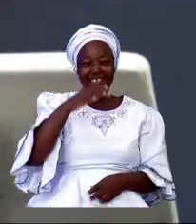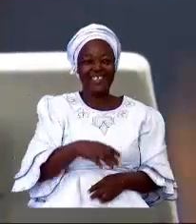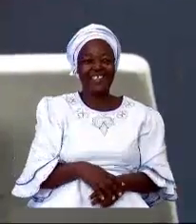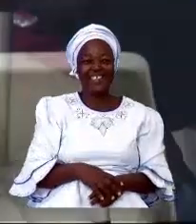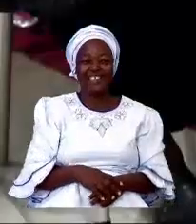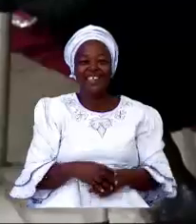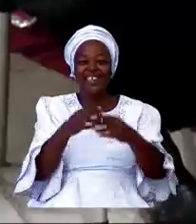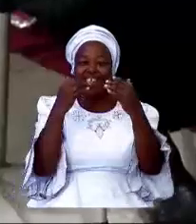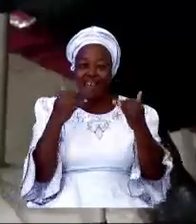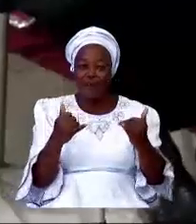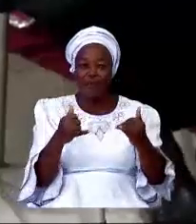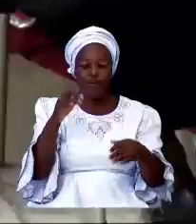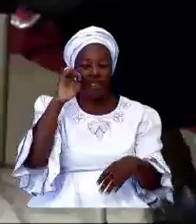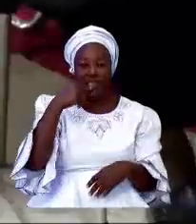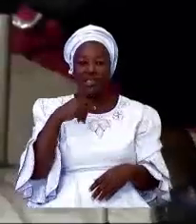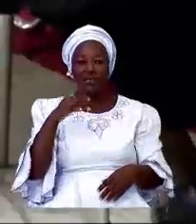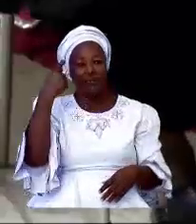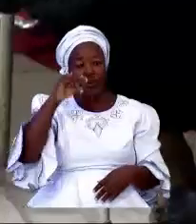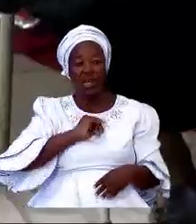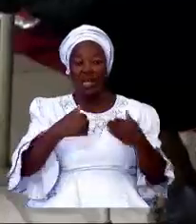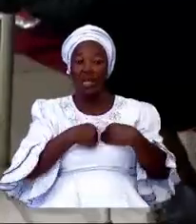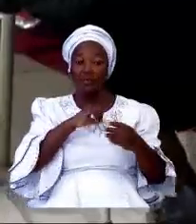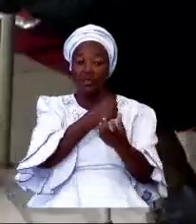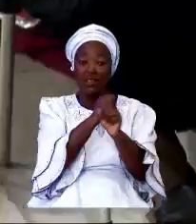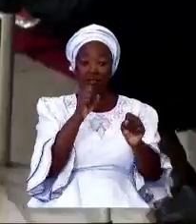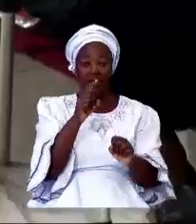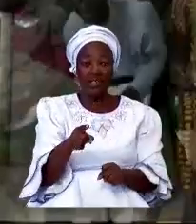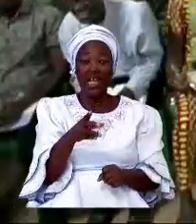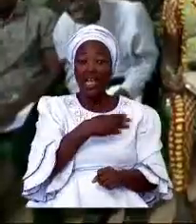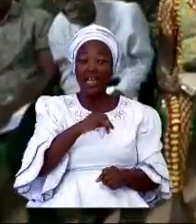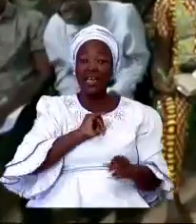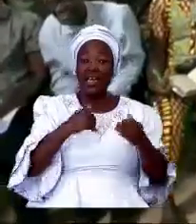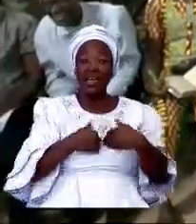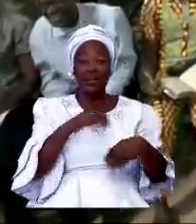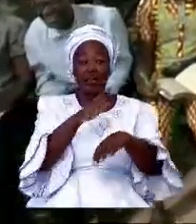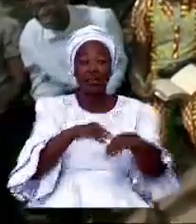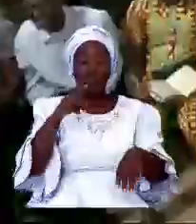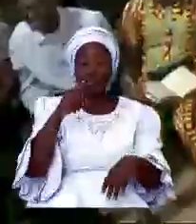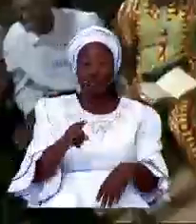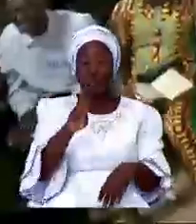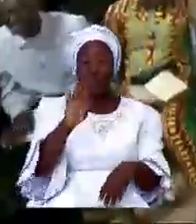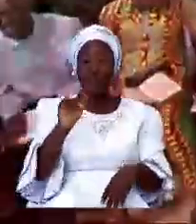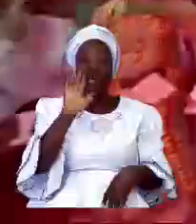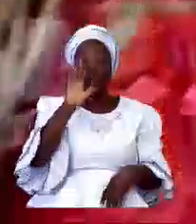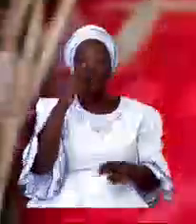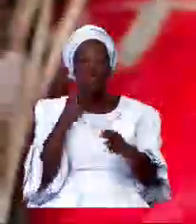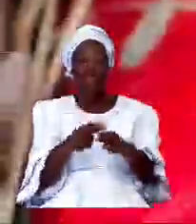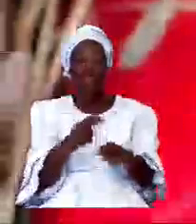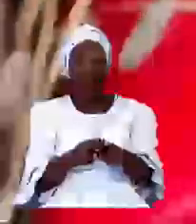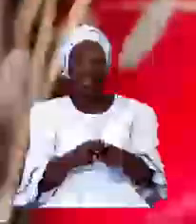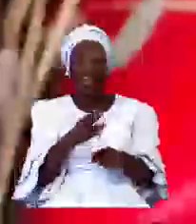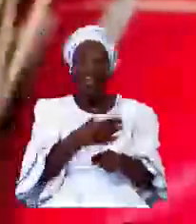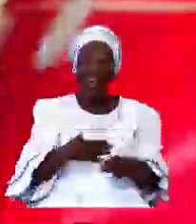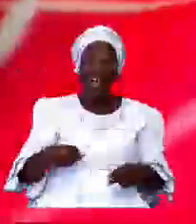the children will say, sorry, daddy. Now, it says, for I have redeemed thee and have called